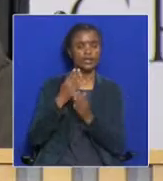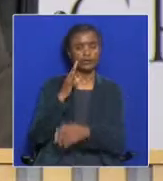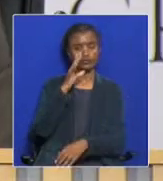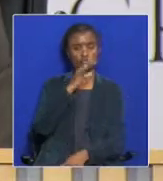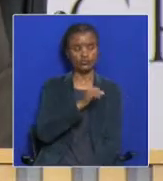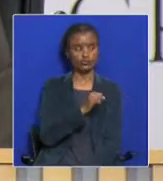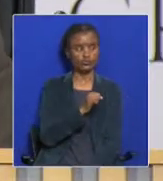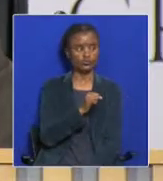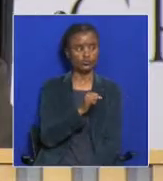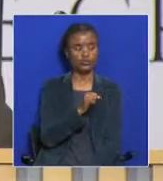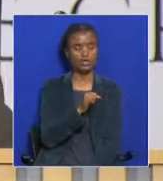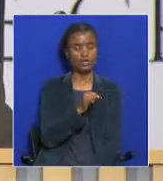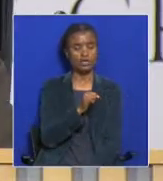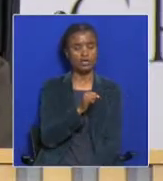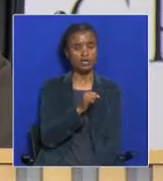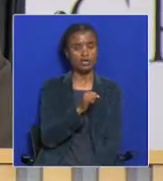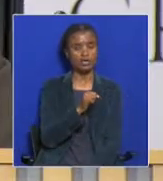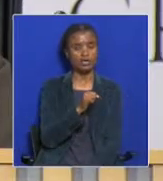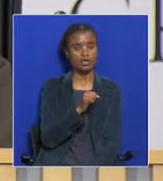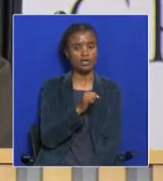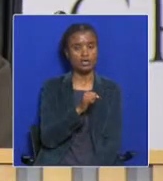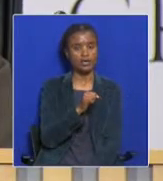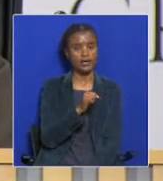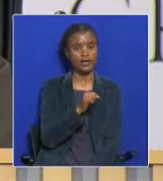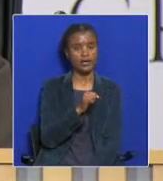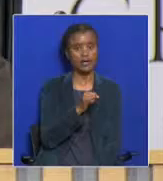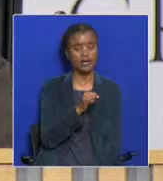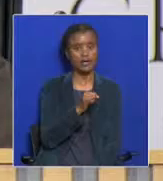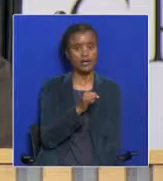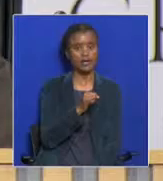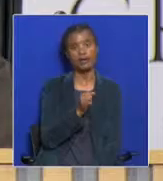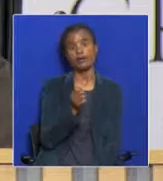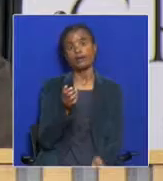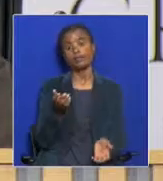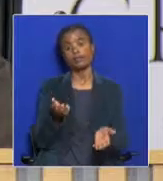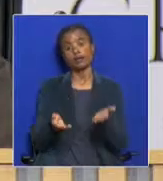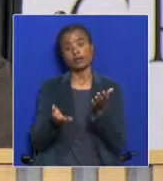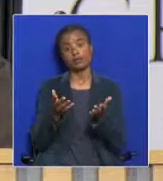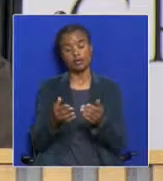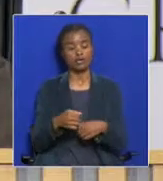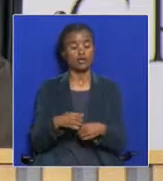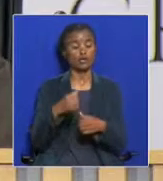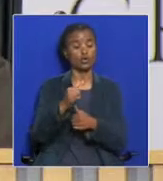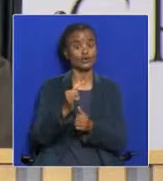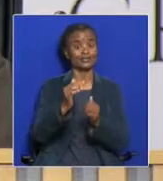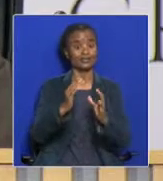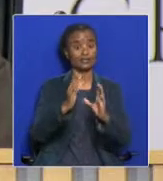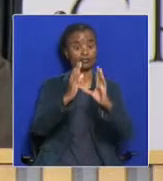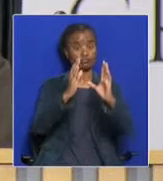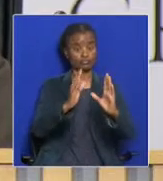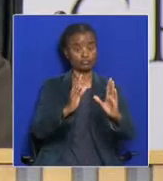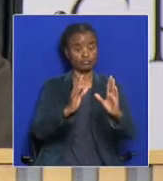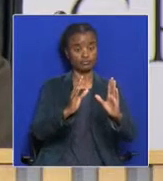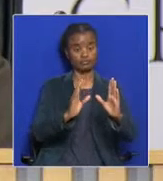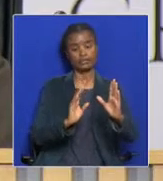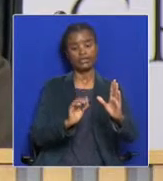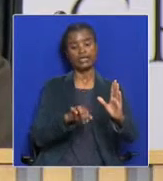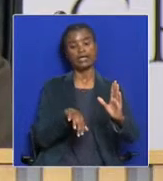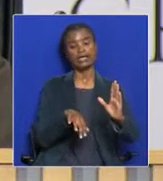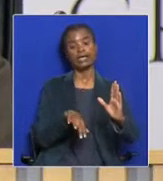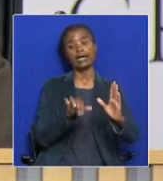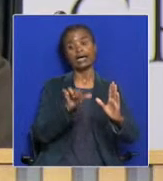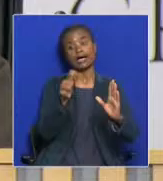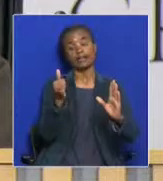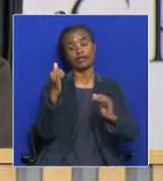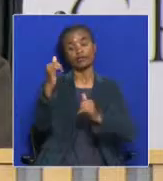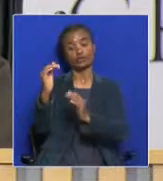that even if the containers are placed side by side, the door of the container is facing you? That's correct, Commissioner. So anything you